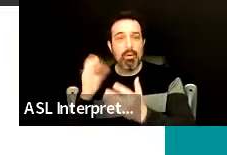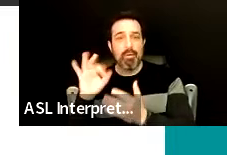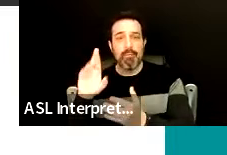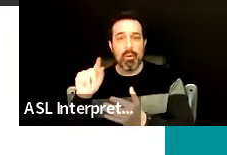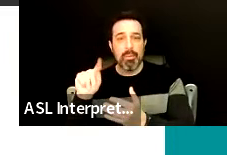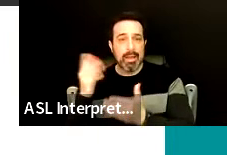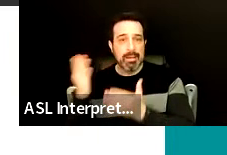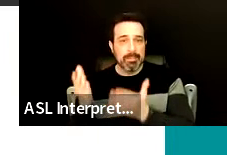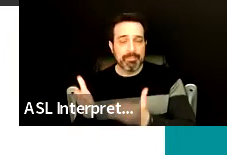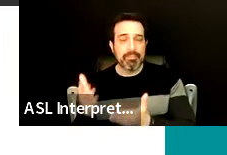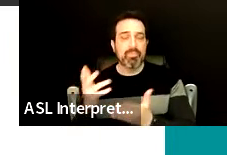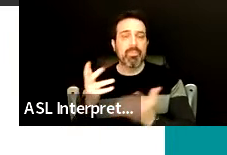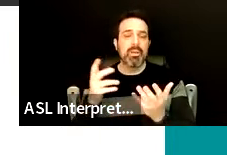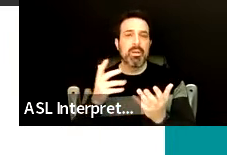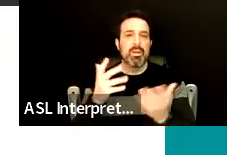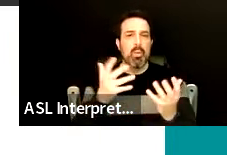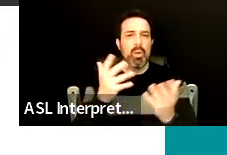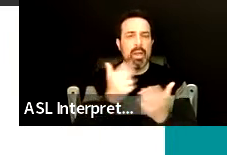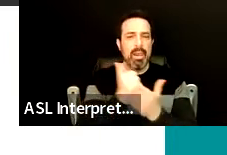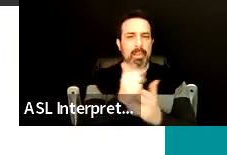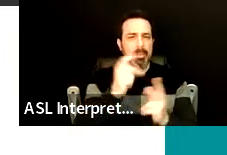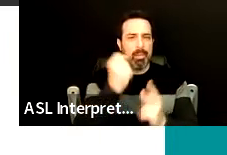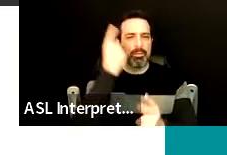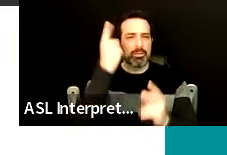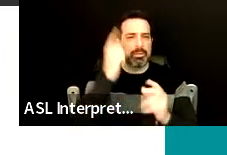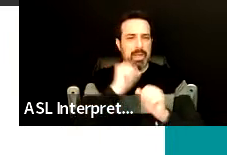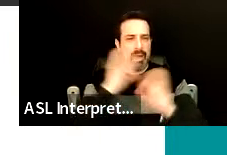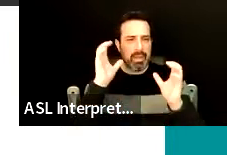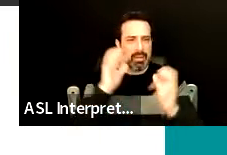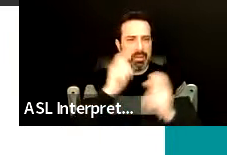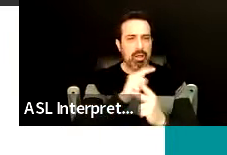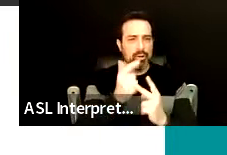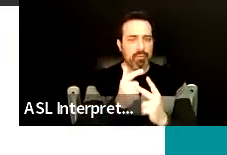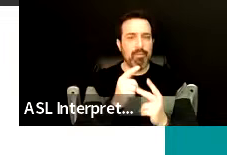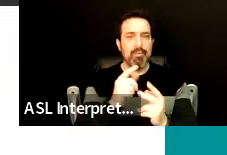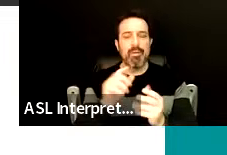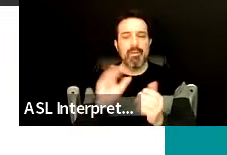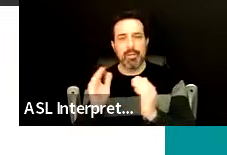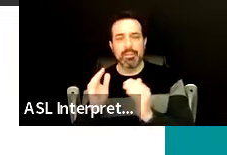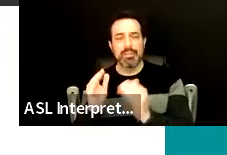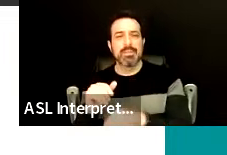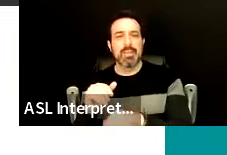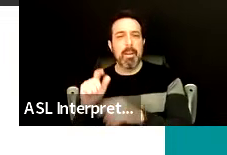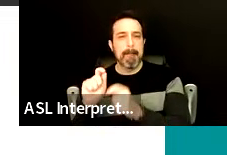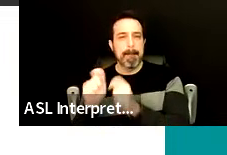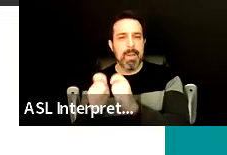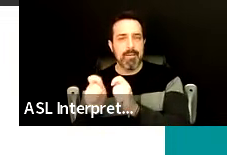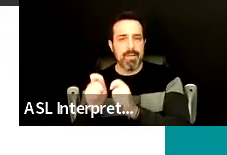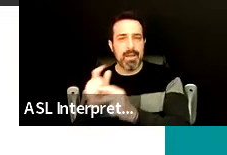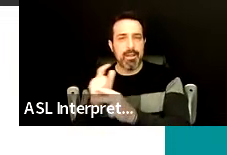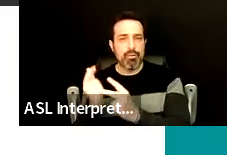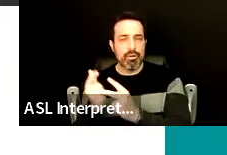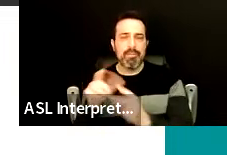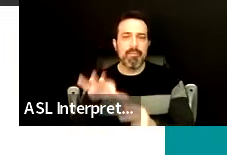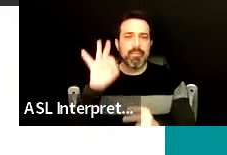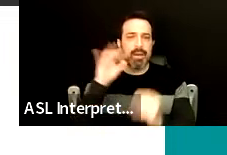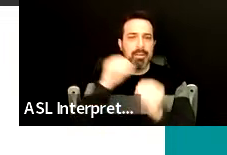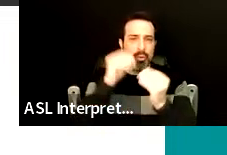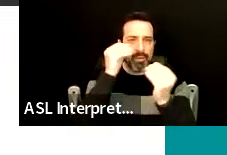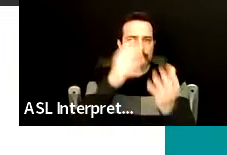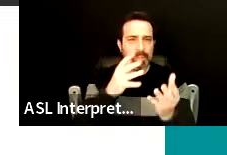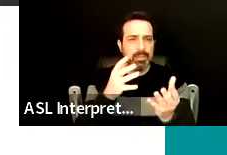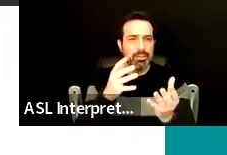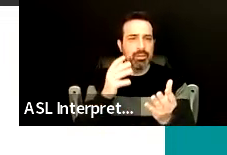help people understand the no-bill alternative versus the modified locally preferred alternative? To find information in the